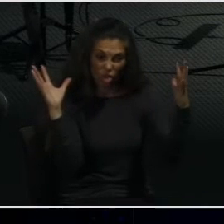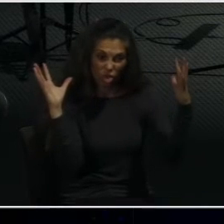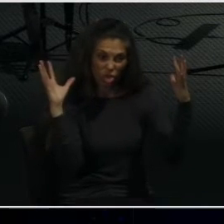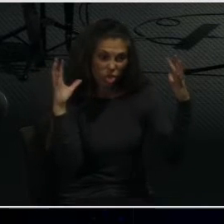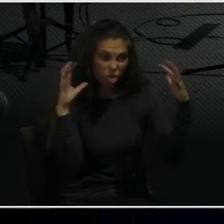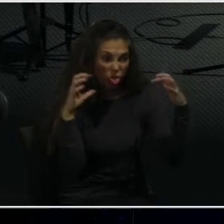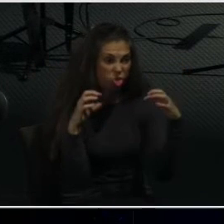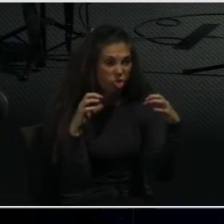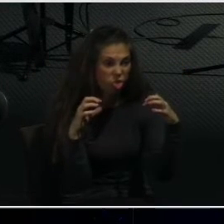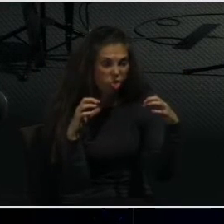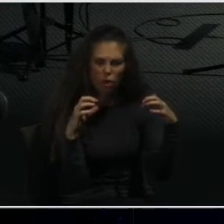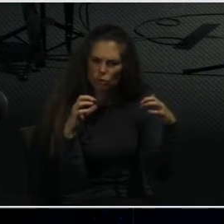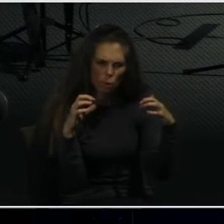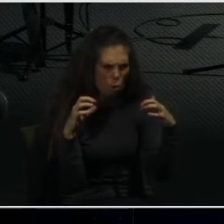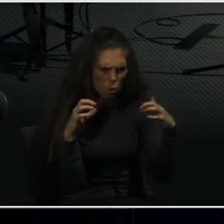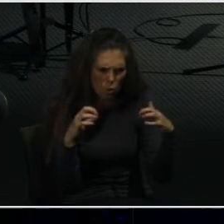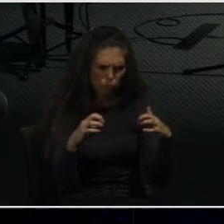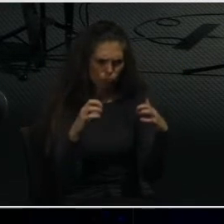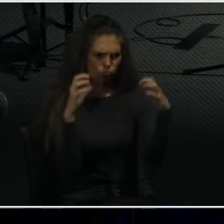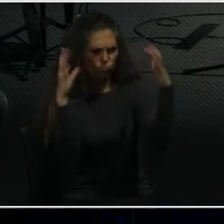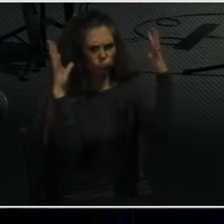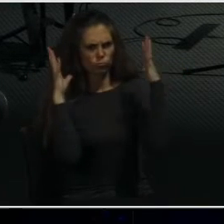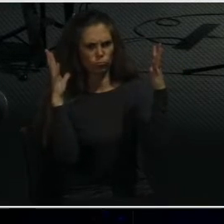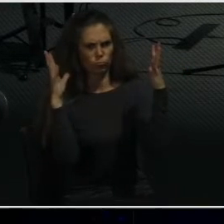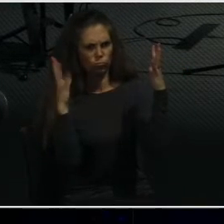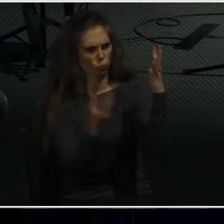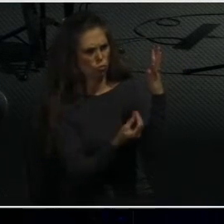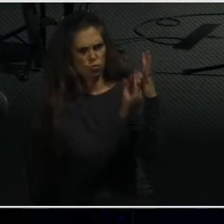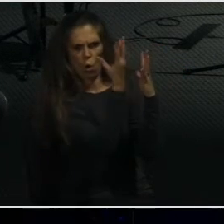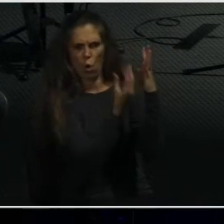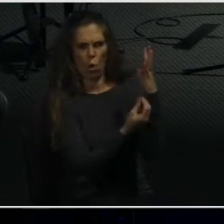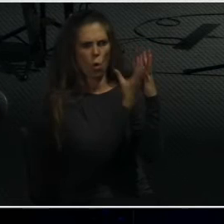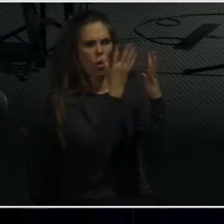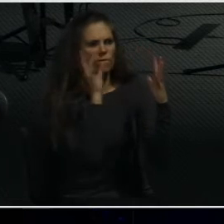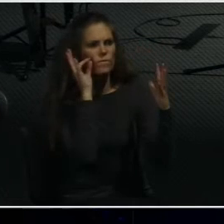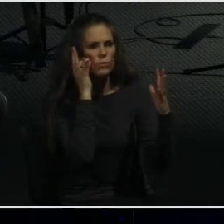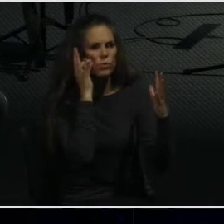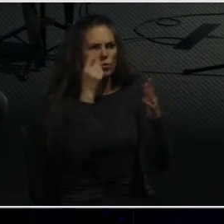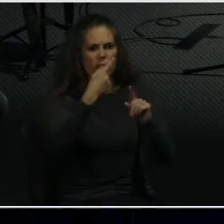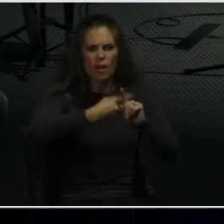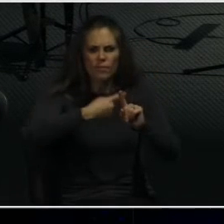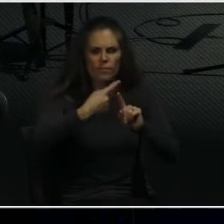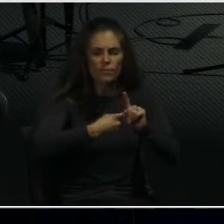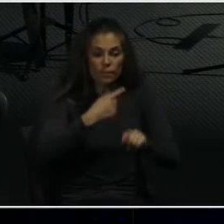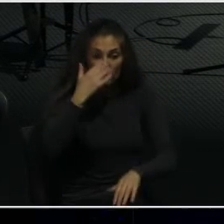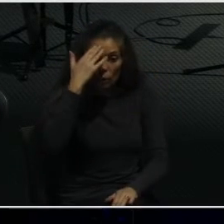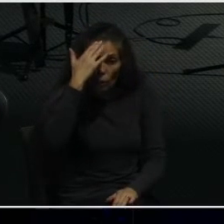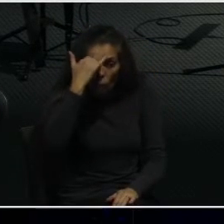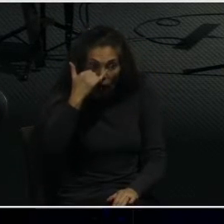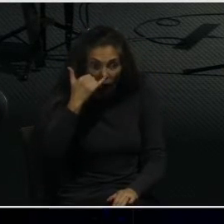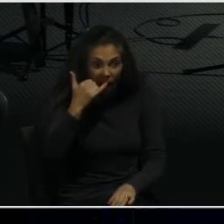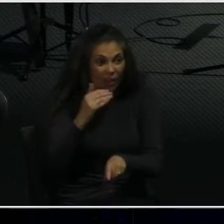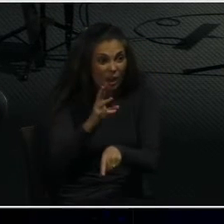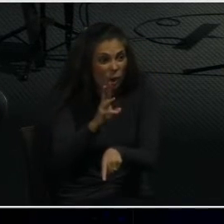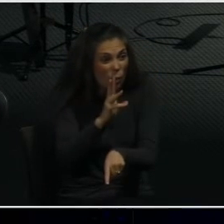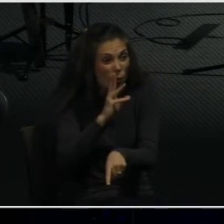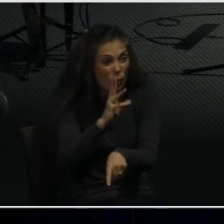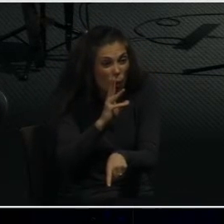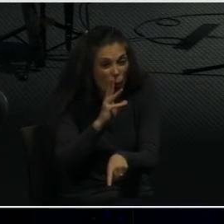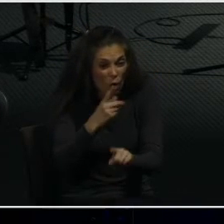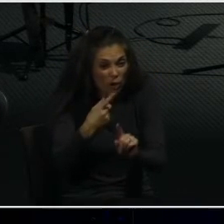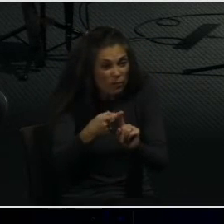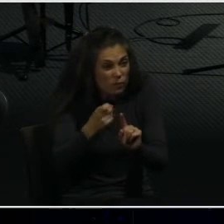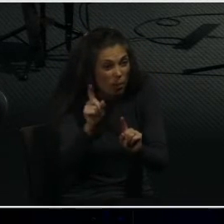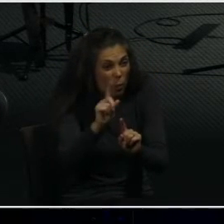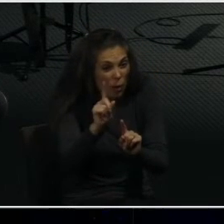they will bear fresh fruit every month because the water for them flows from the sanctuary. Their fruit